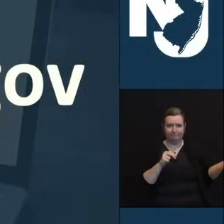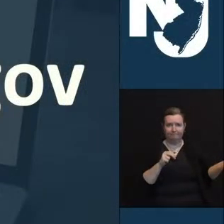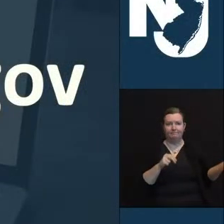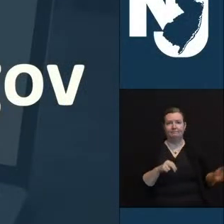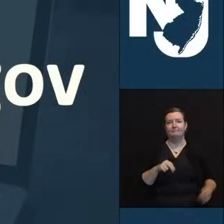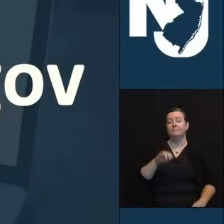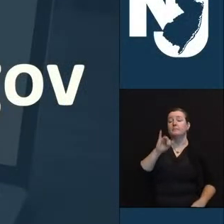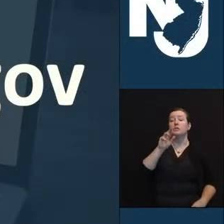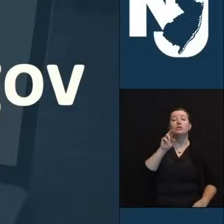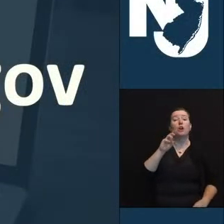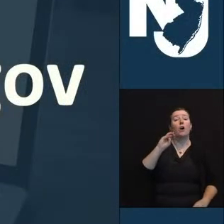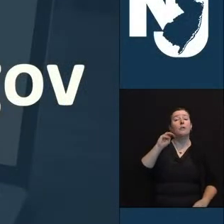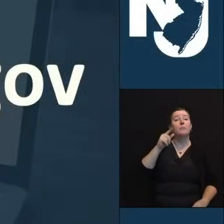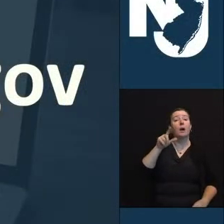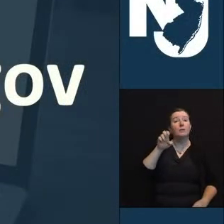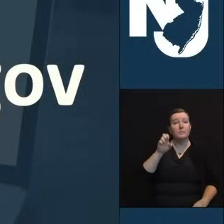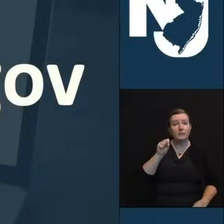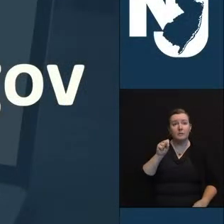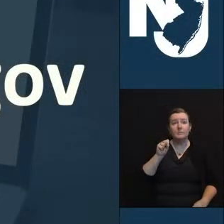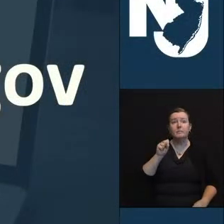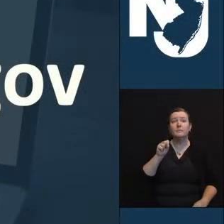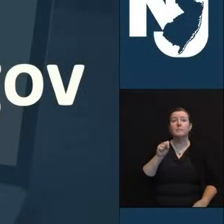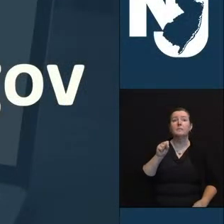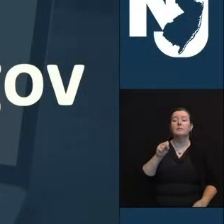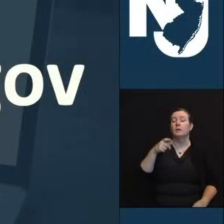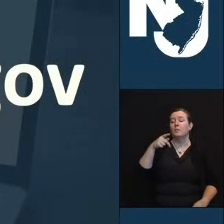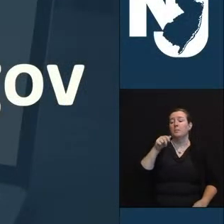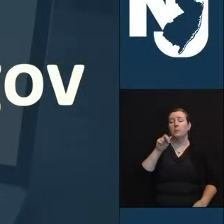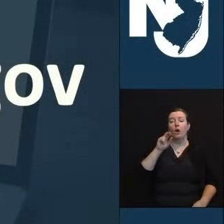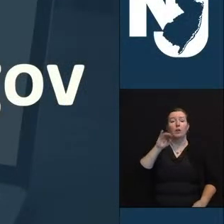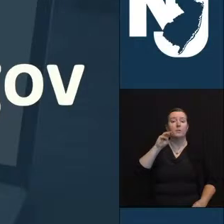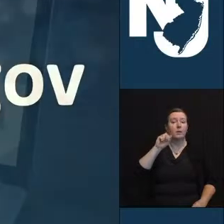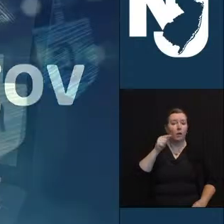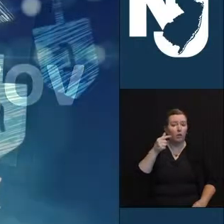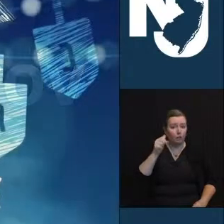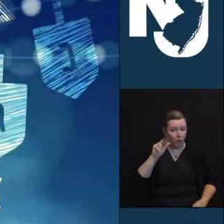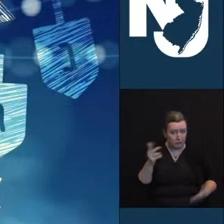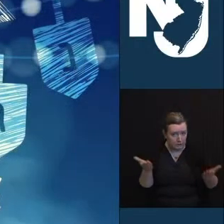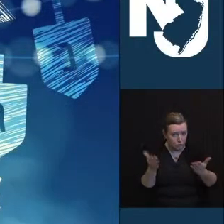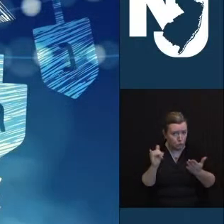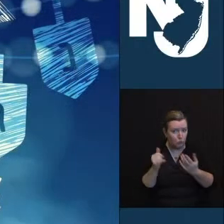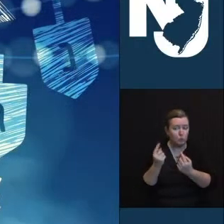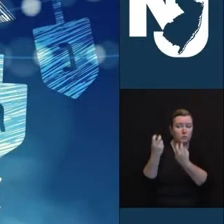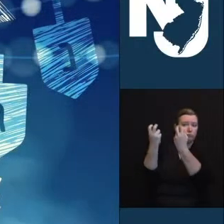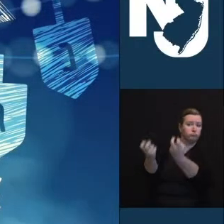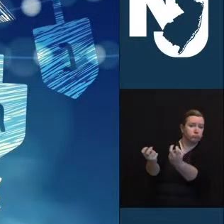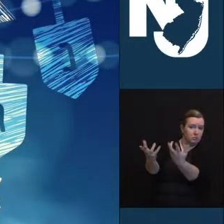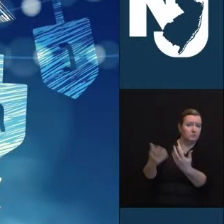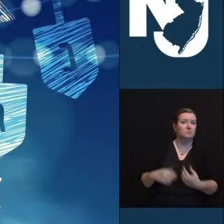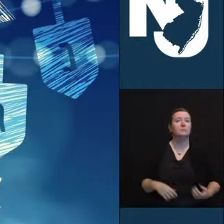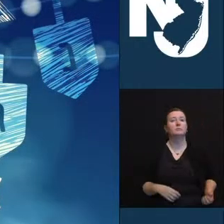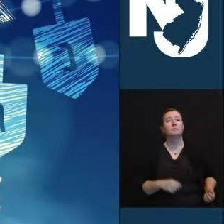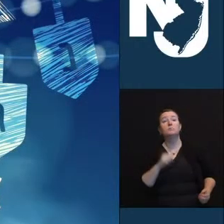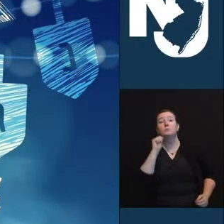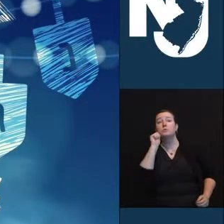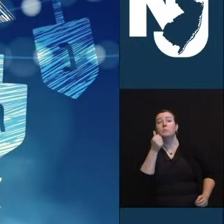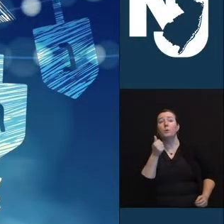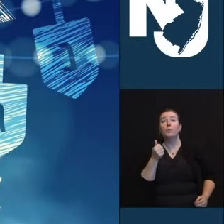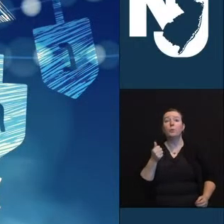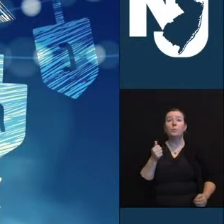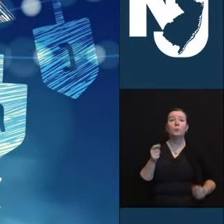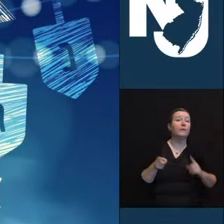Garg, and a cast of thousands. Tomorrow, we've been doing this for many months because tomorrow is the first night of